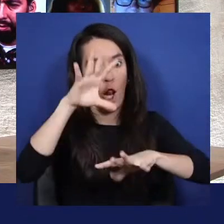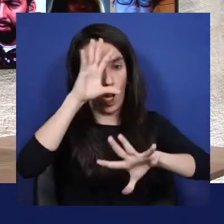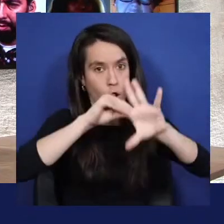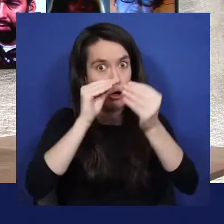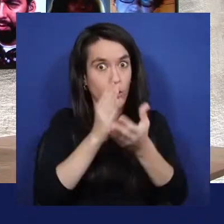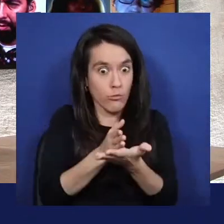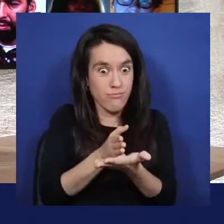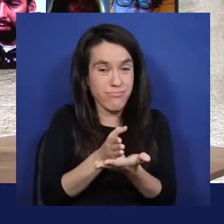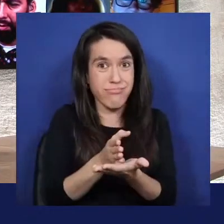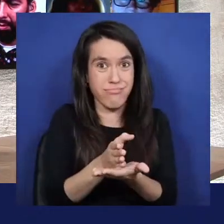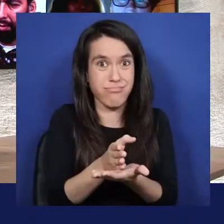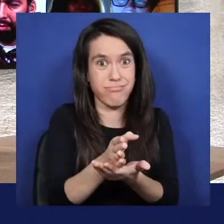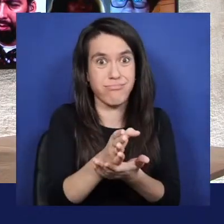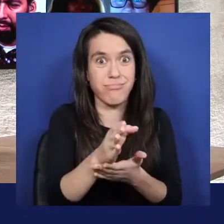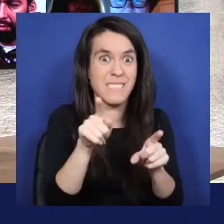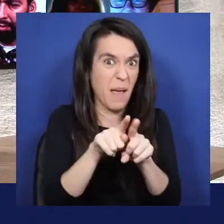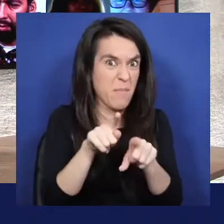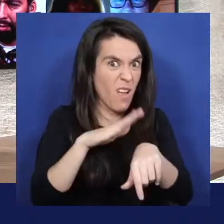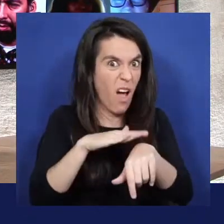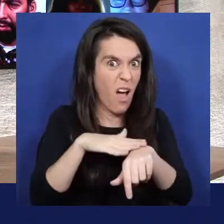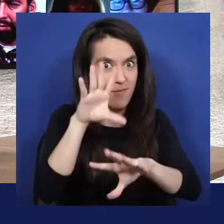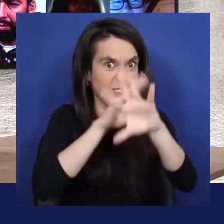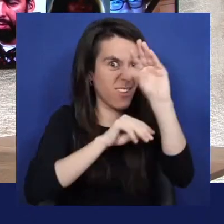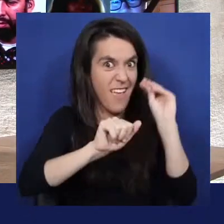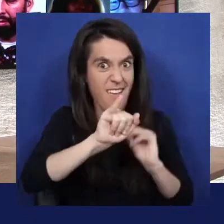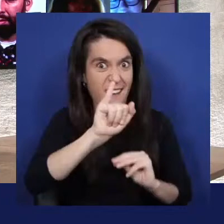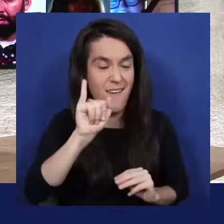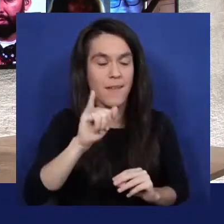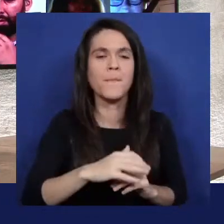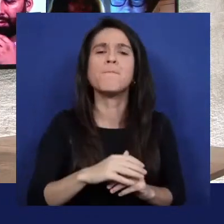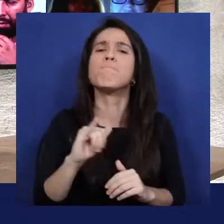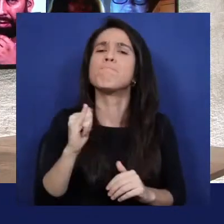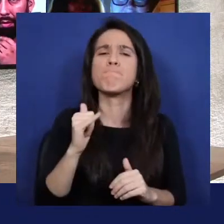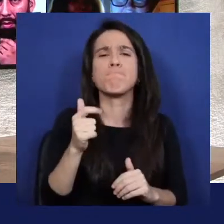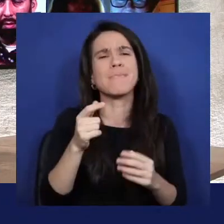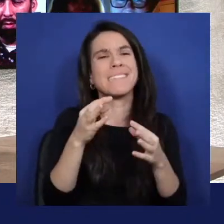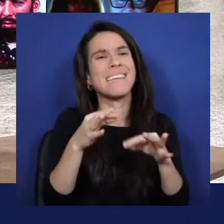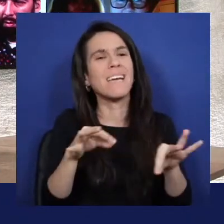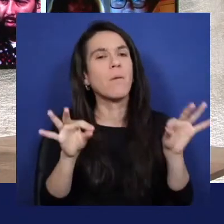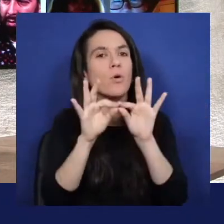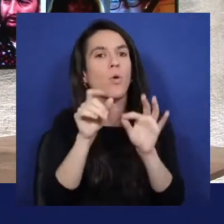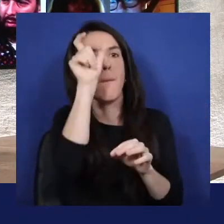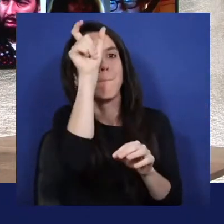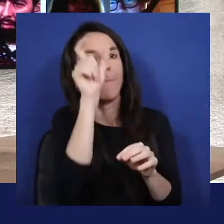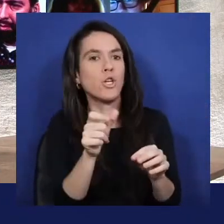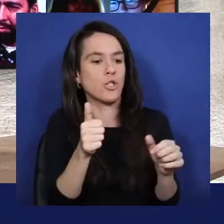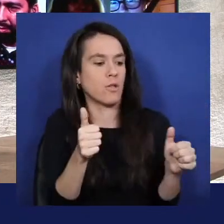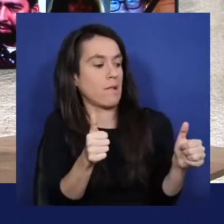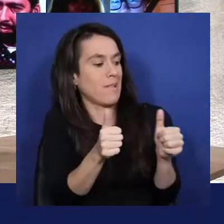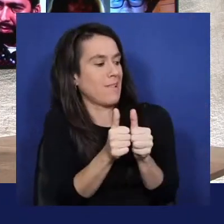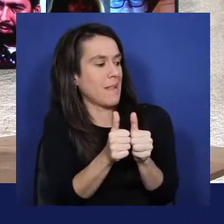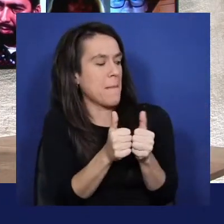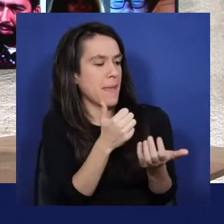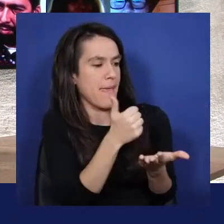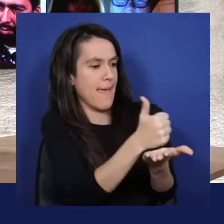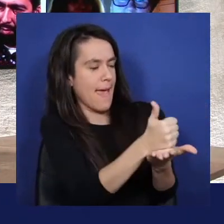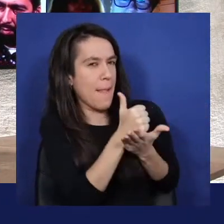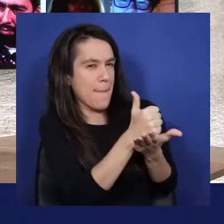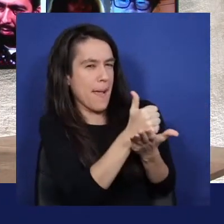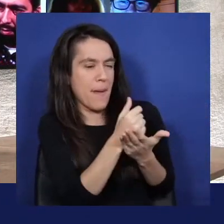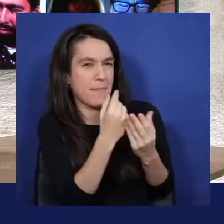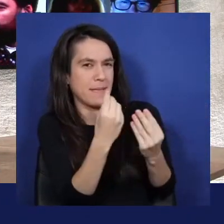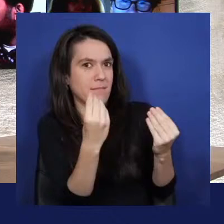Exactly, and just make sure that you have somebody aside, I would say, that can maybe help you a little bit, just to